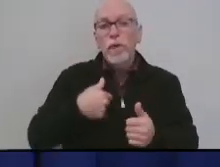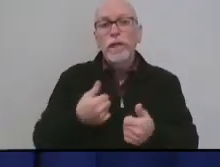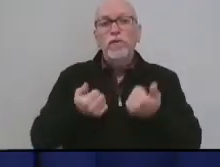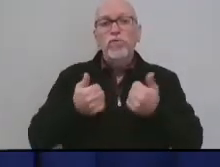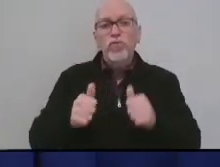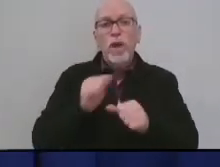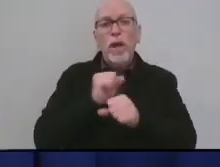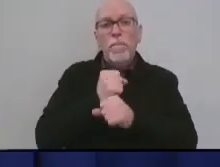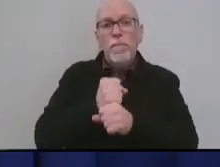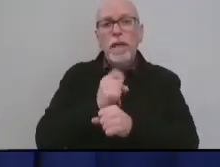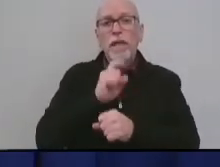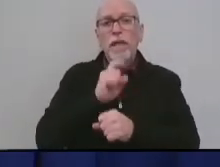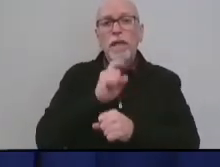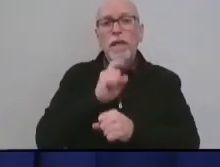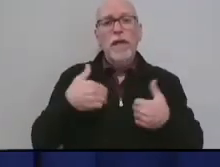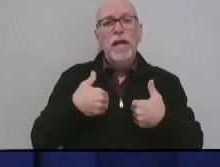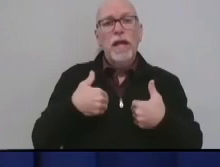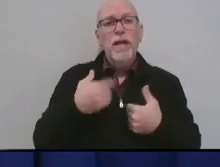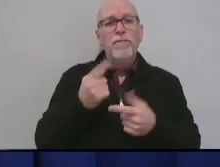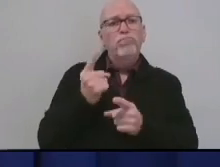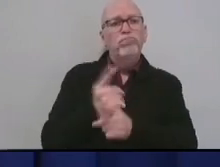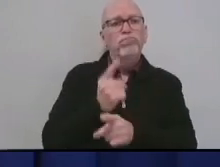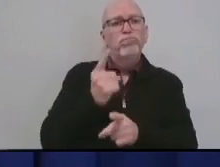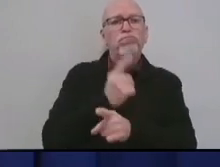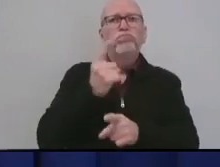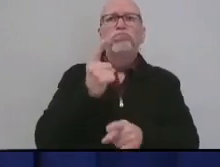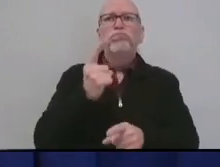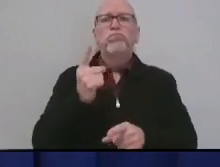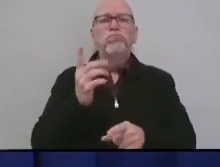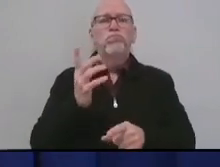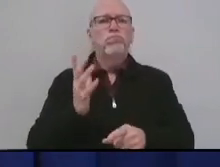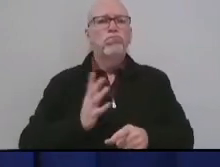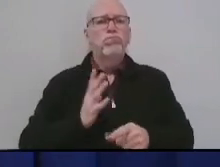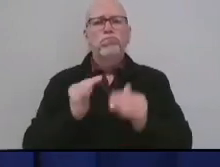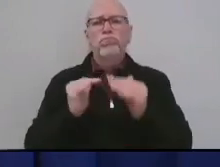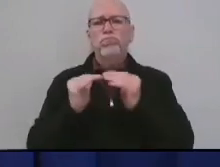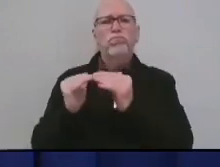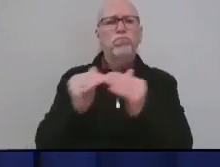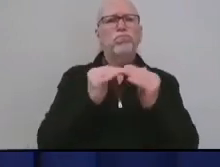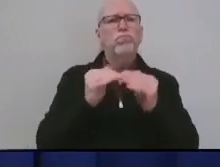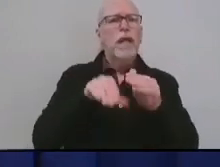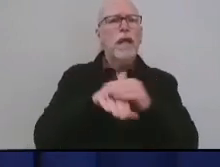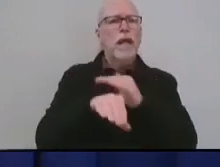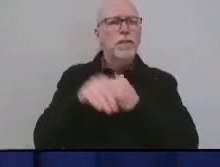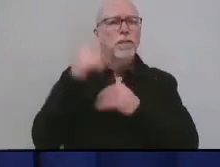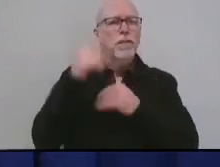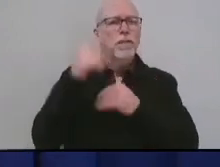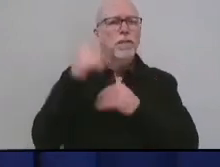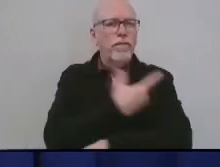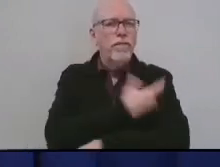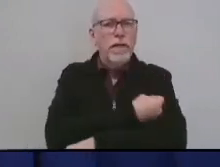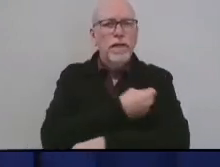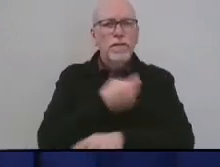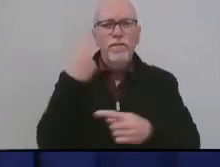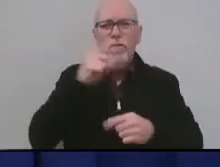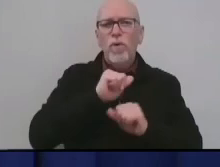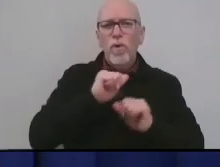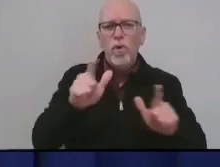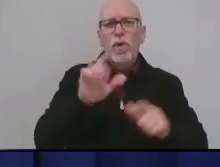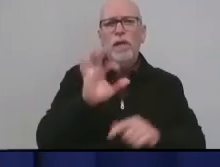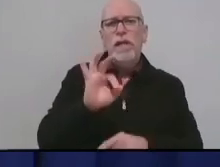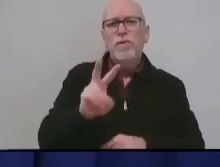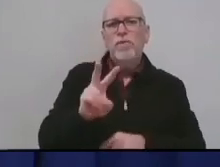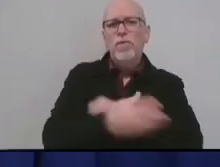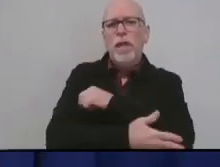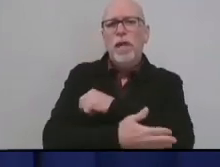have ethical and equitable access to the vaccine across all 92 counties based